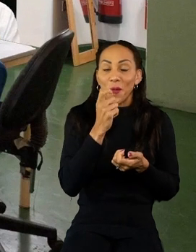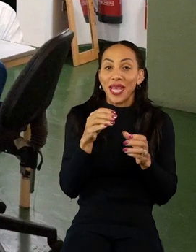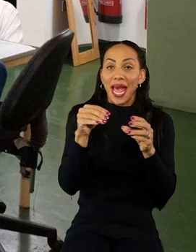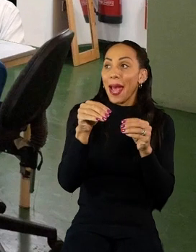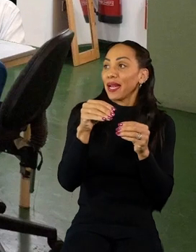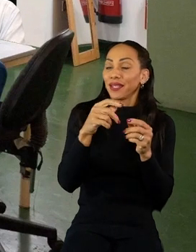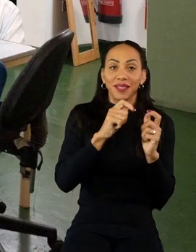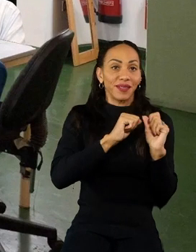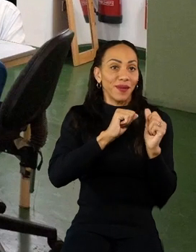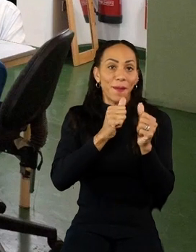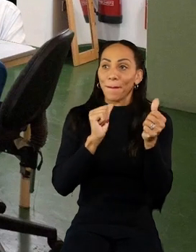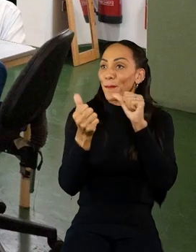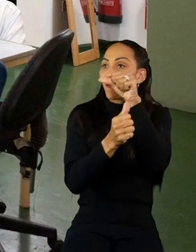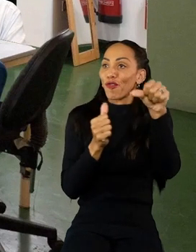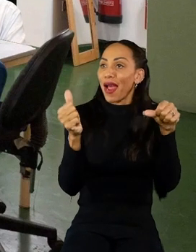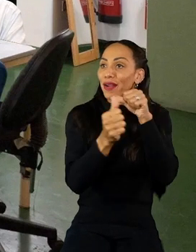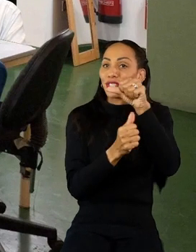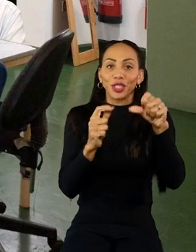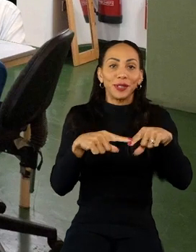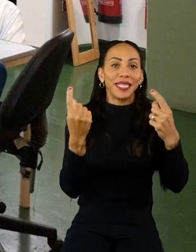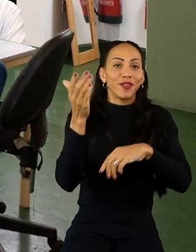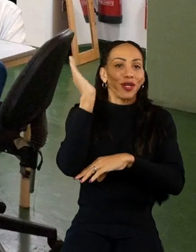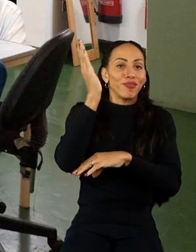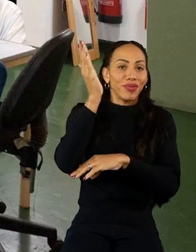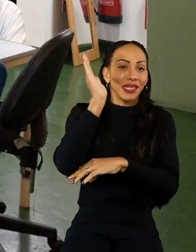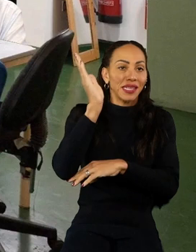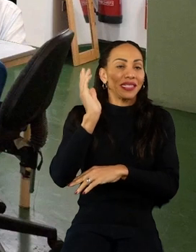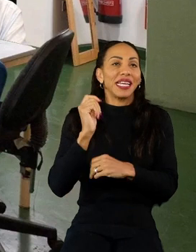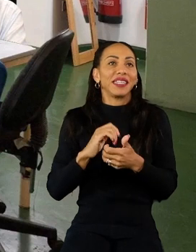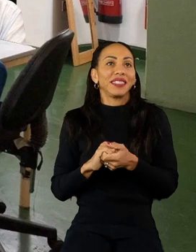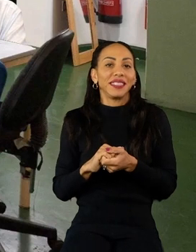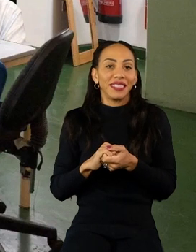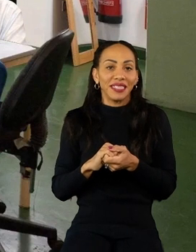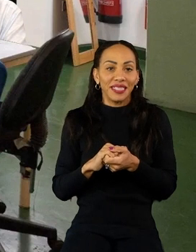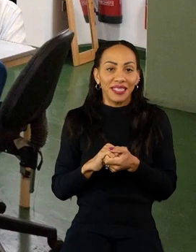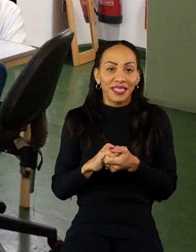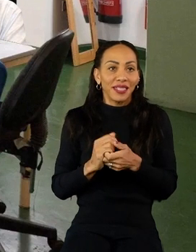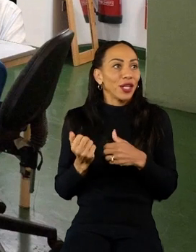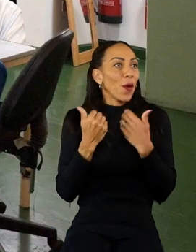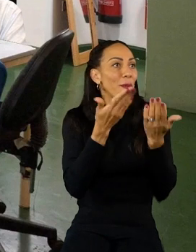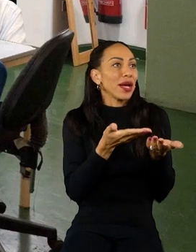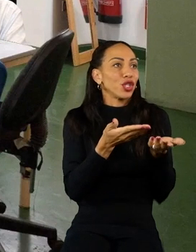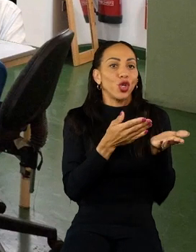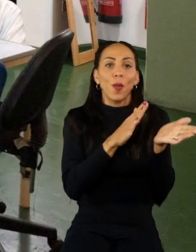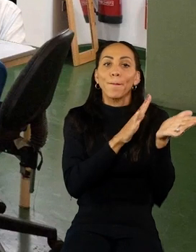We can move around to our different participants and presenters. We